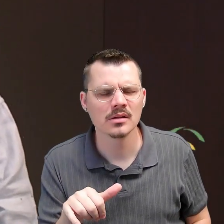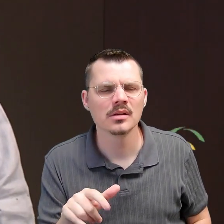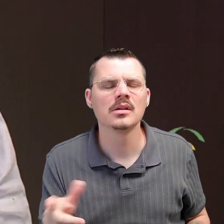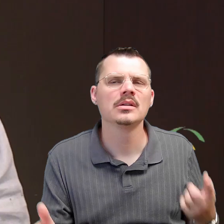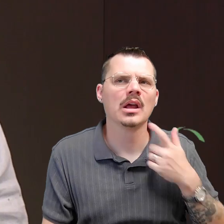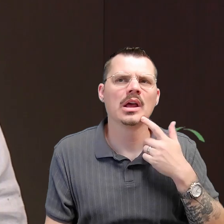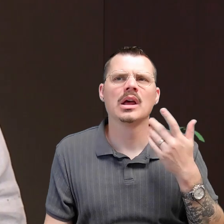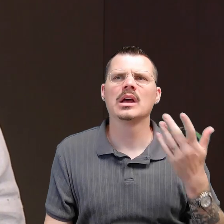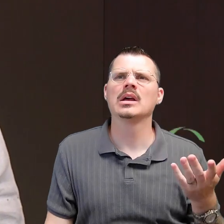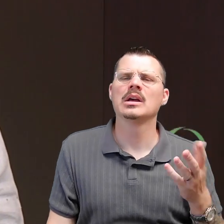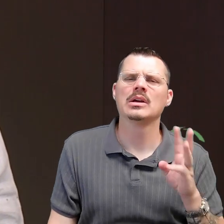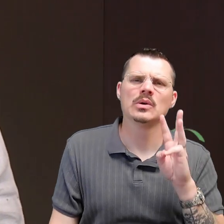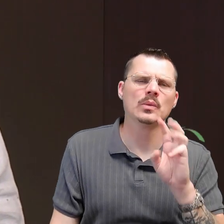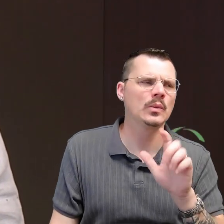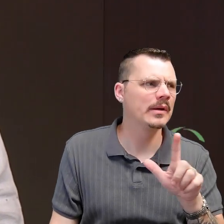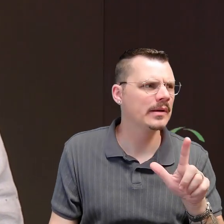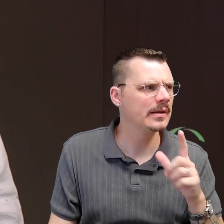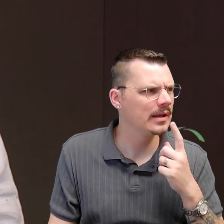Well,